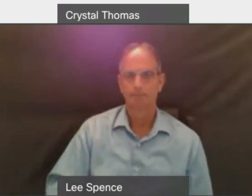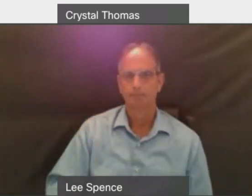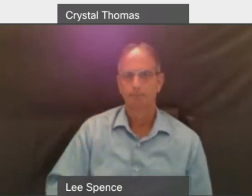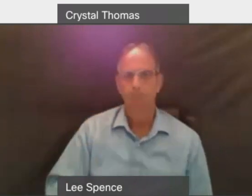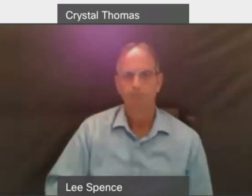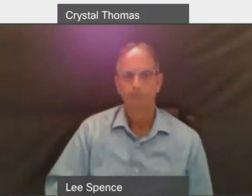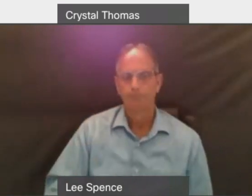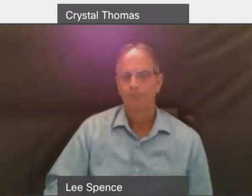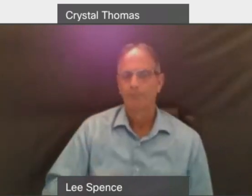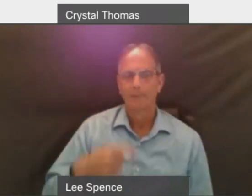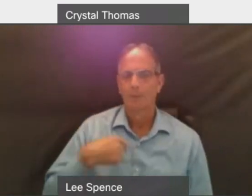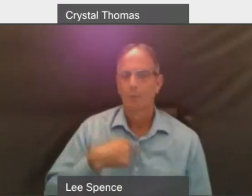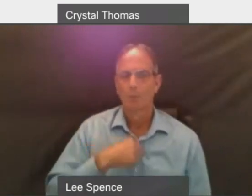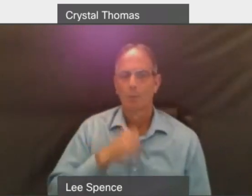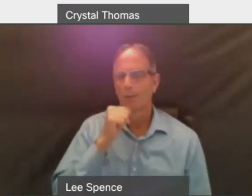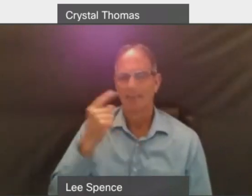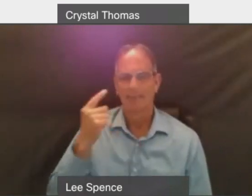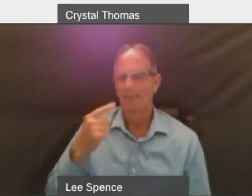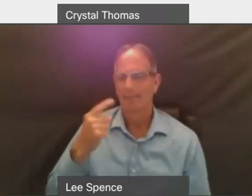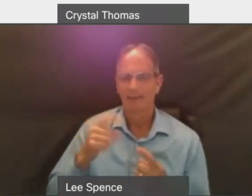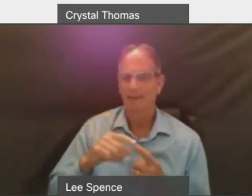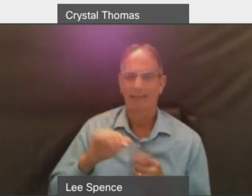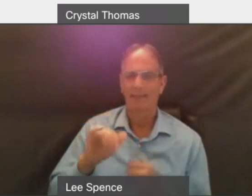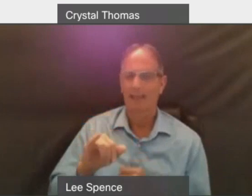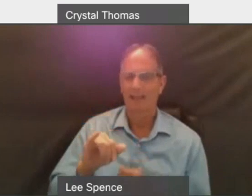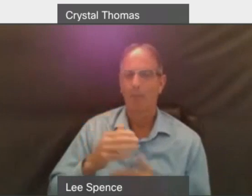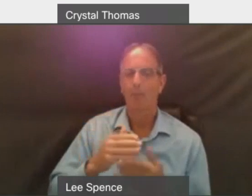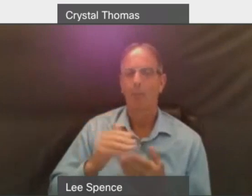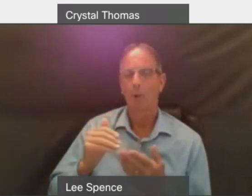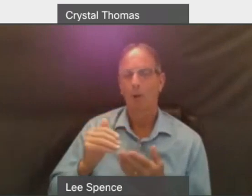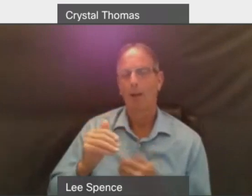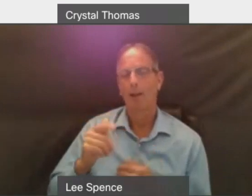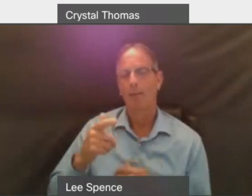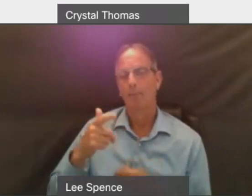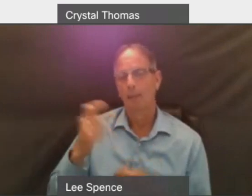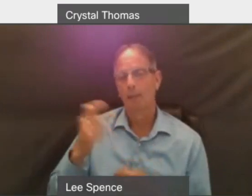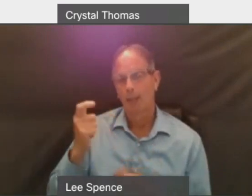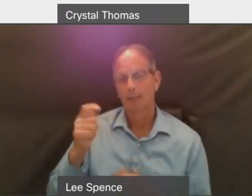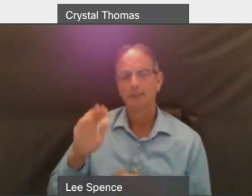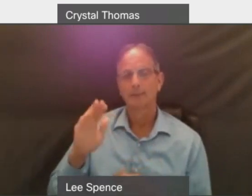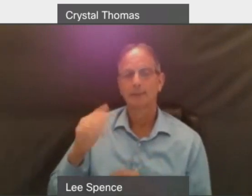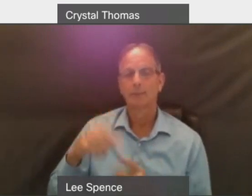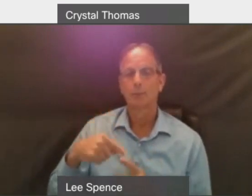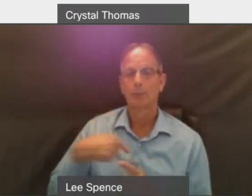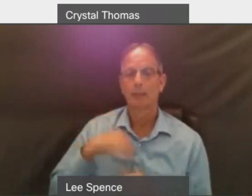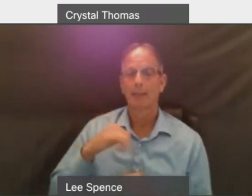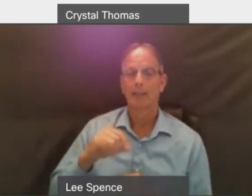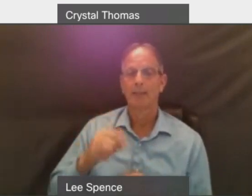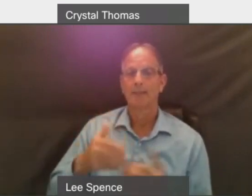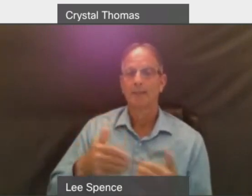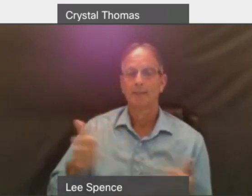We were not thinking of that, in part because it seems to me that's a separate